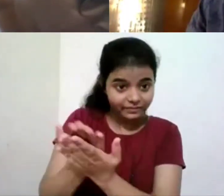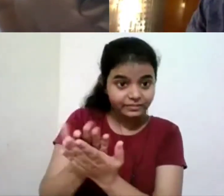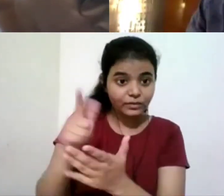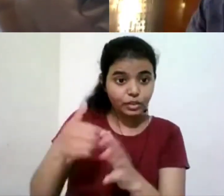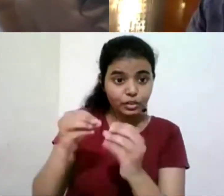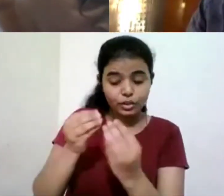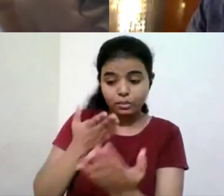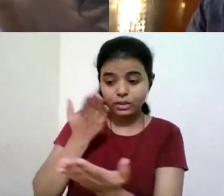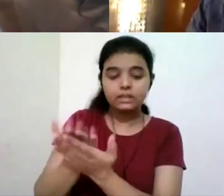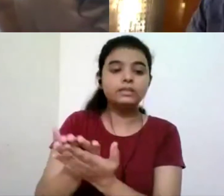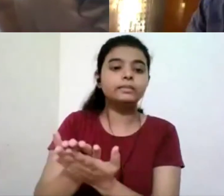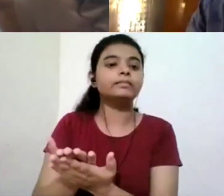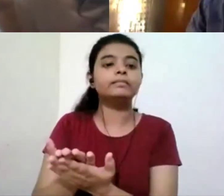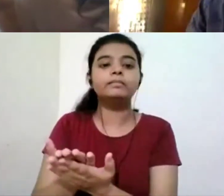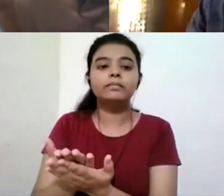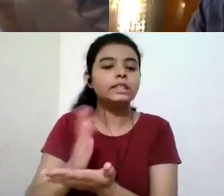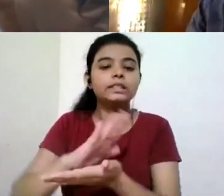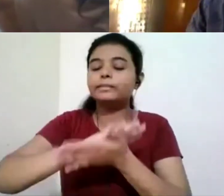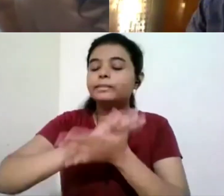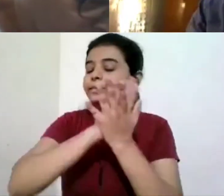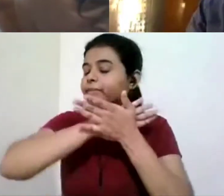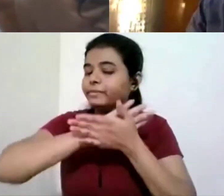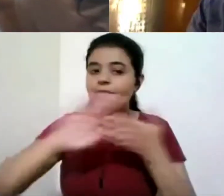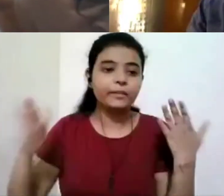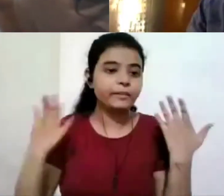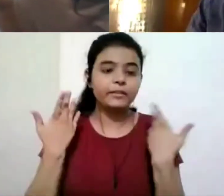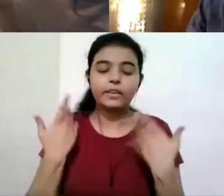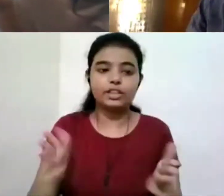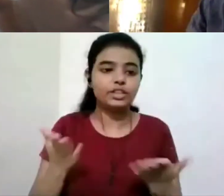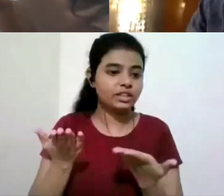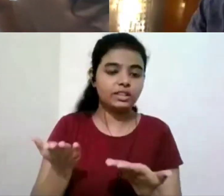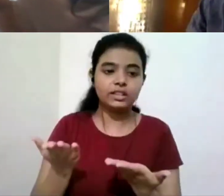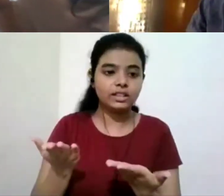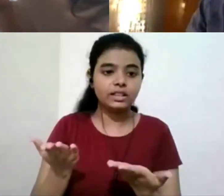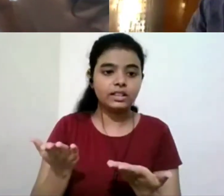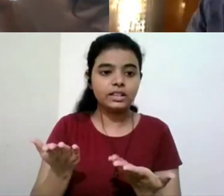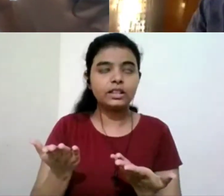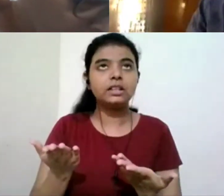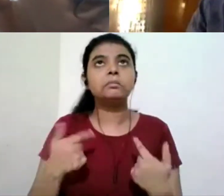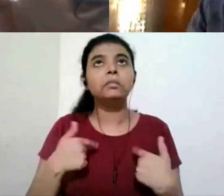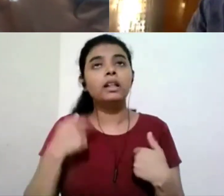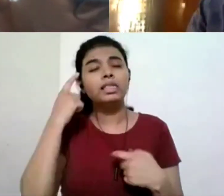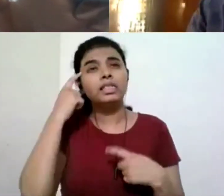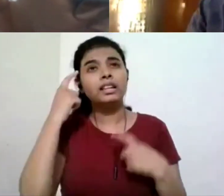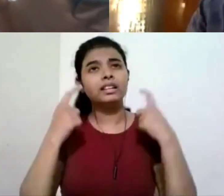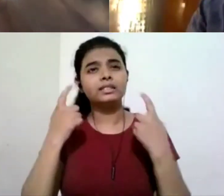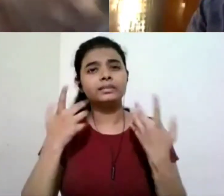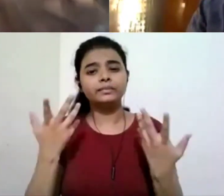job, they have snatched it. So, and